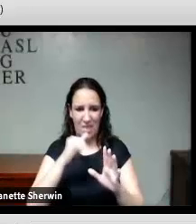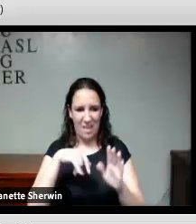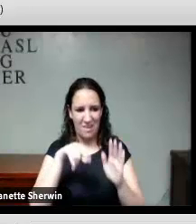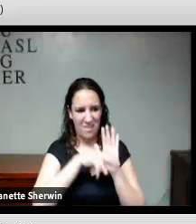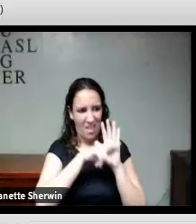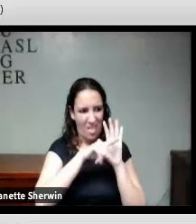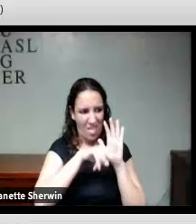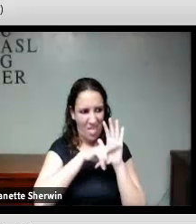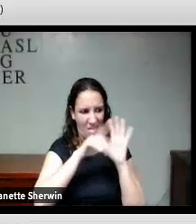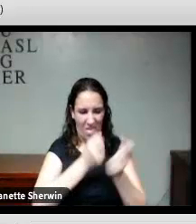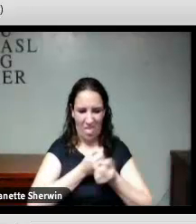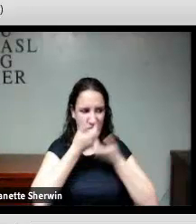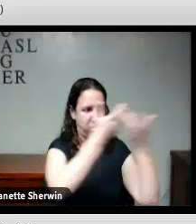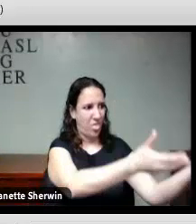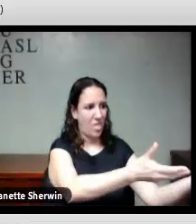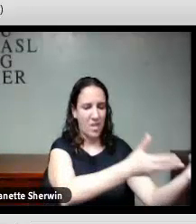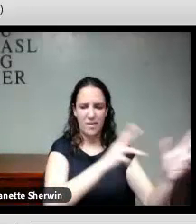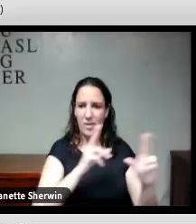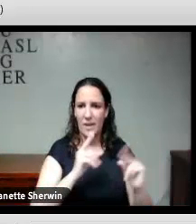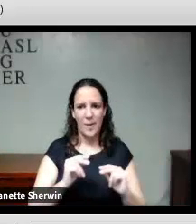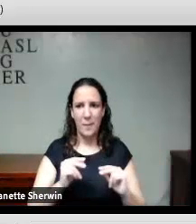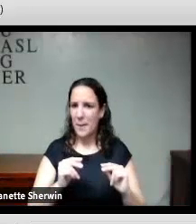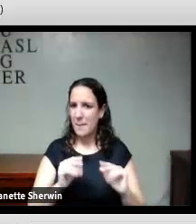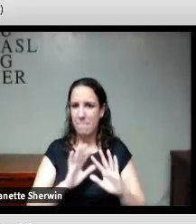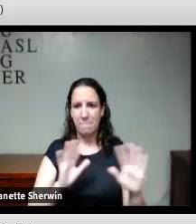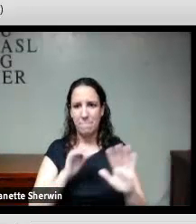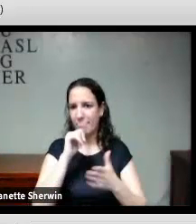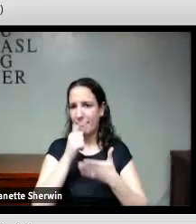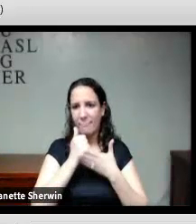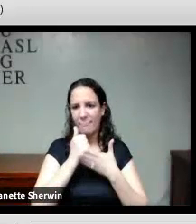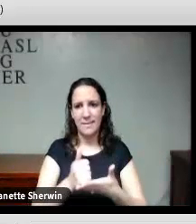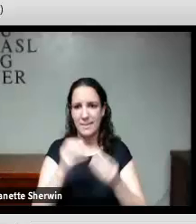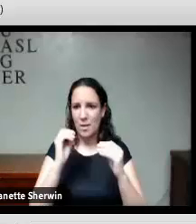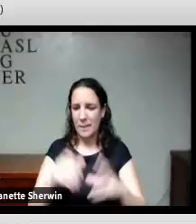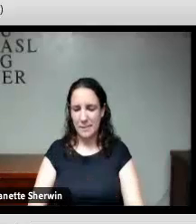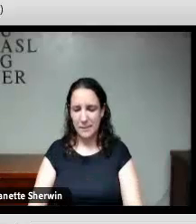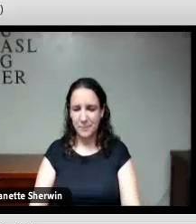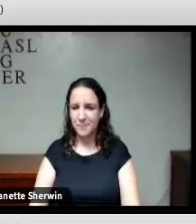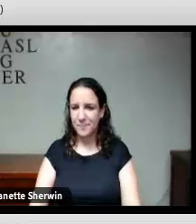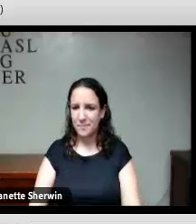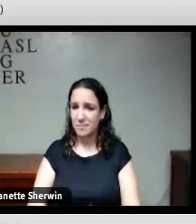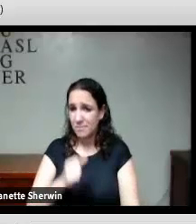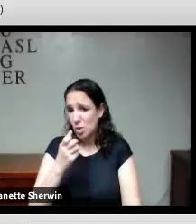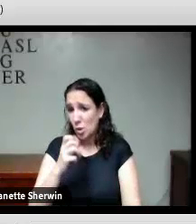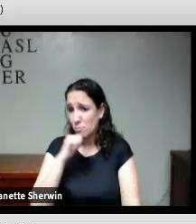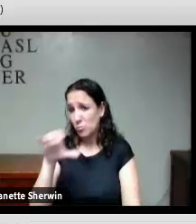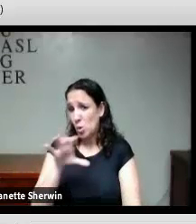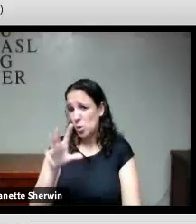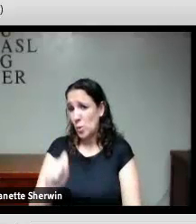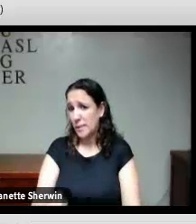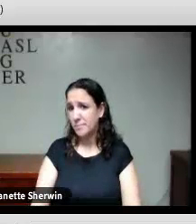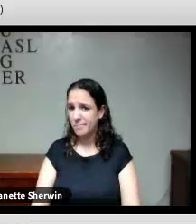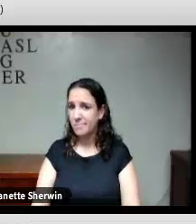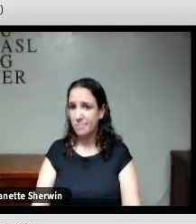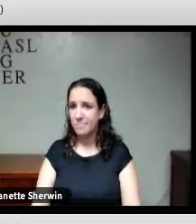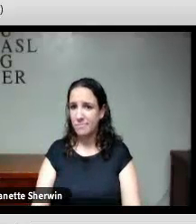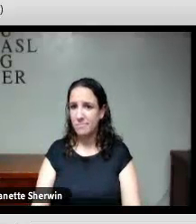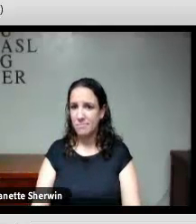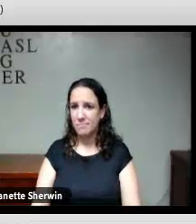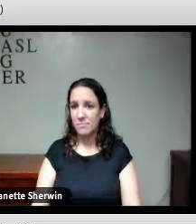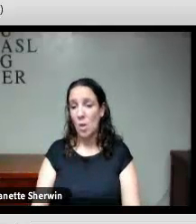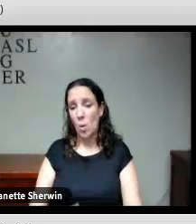it right back to the patron. It just doesn't serve us well, does it? So let's not do it, or at least let's lessen